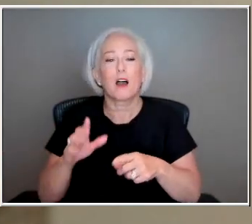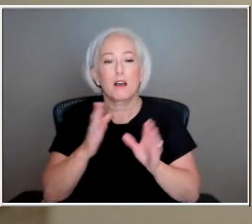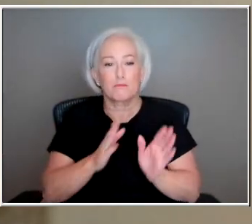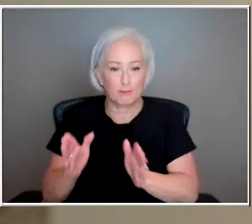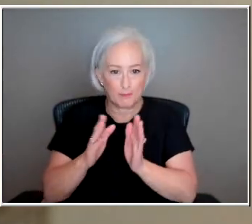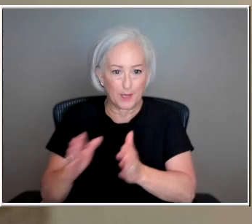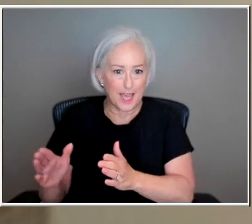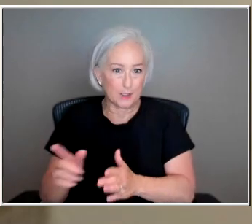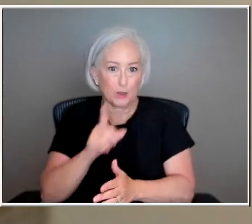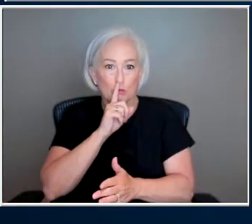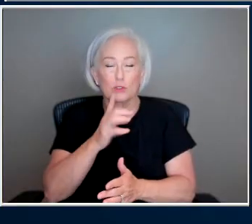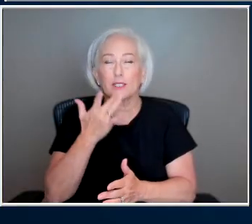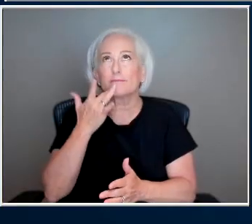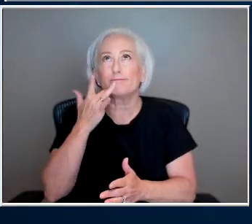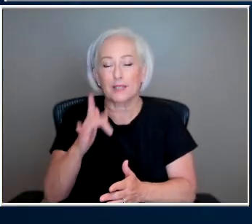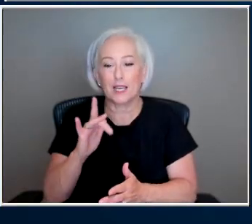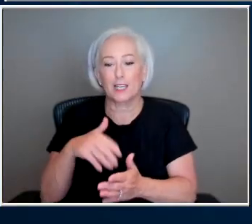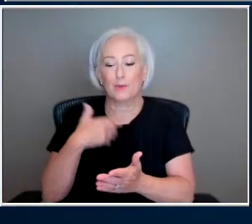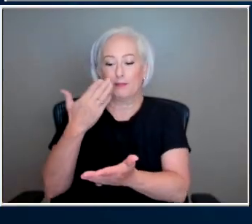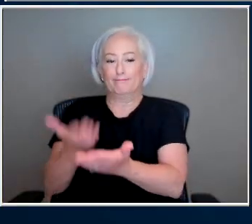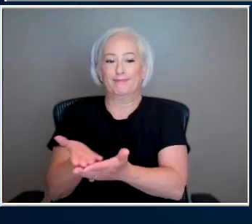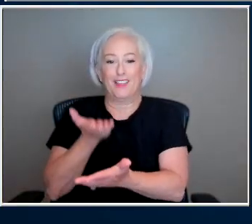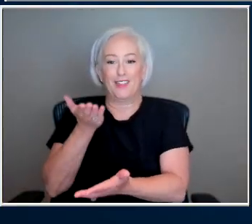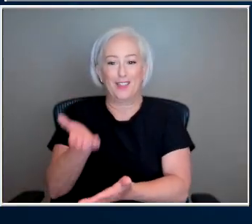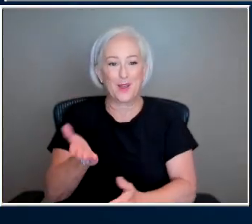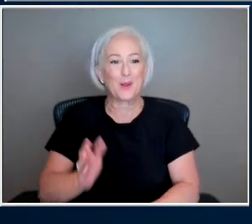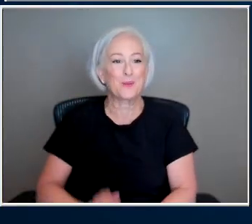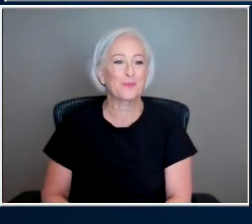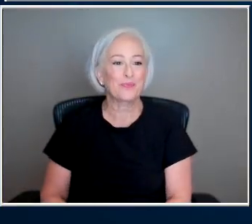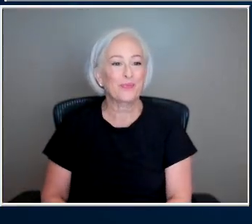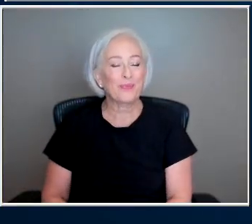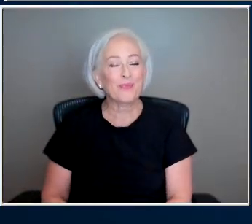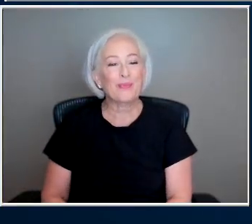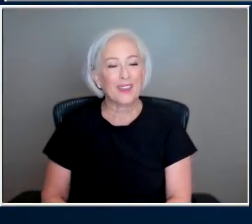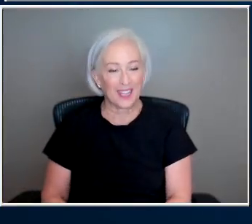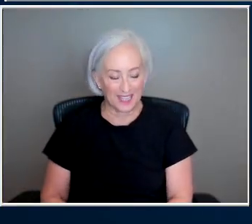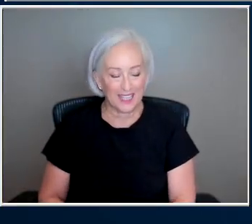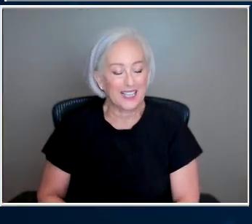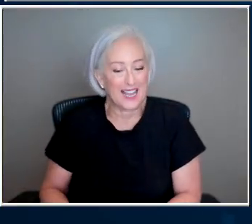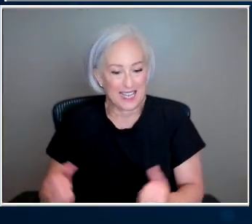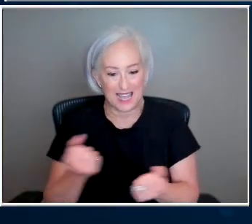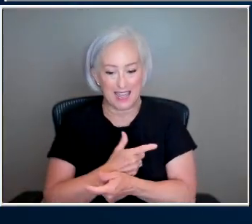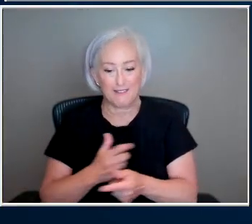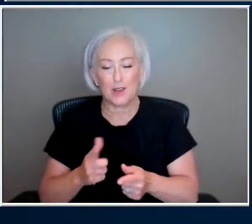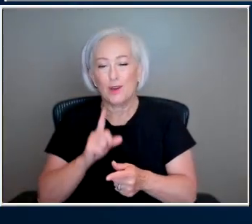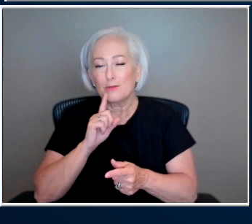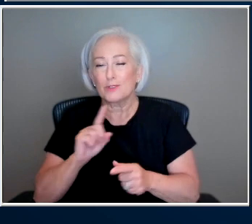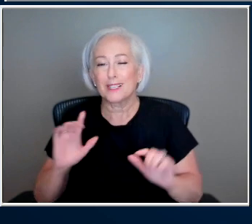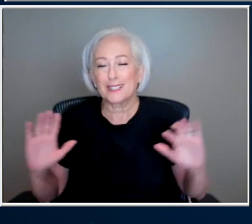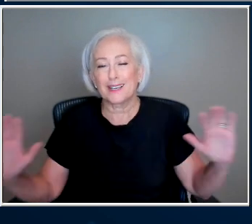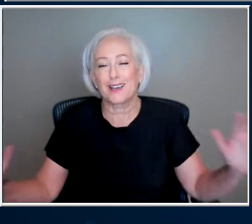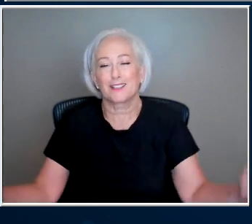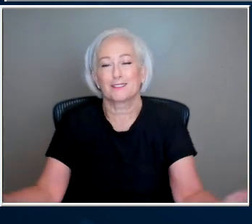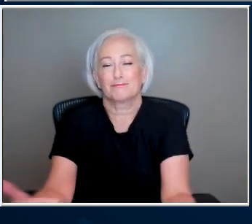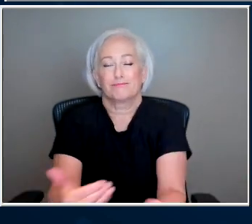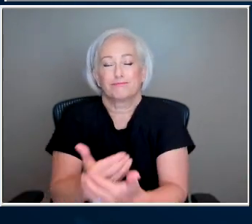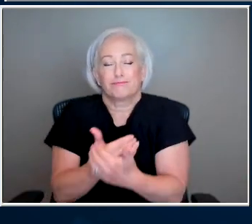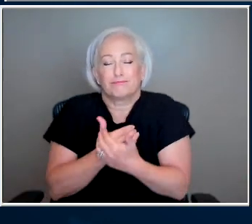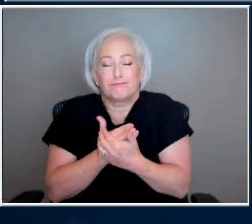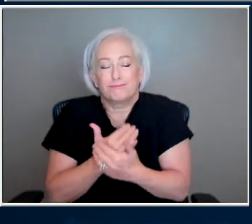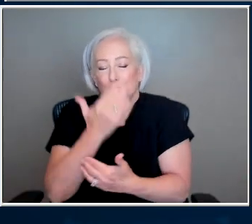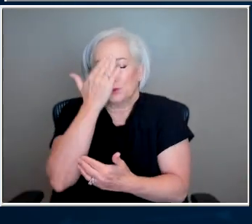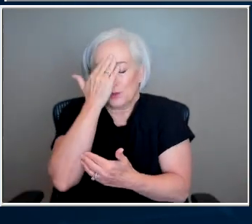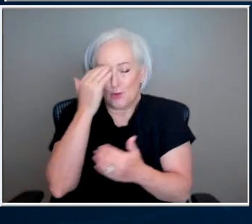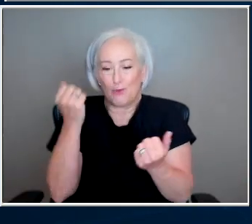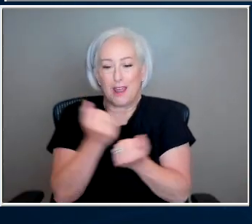us to end up there. Yeah, it's like this big, just like everybody kind of wrapping their arms around you, and just that peace of mind knowing that everybody's on the same page,